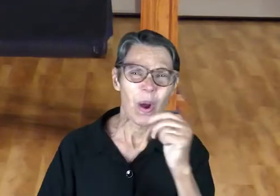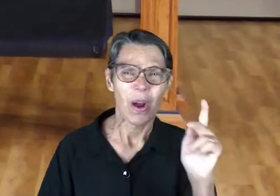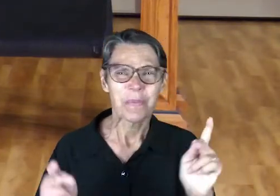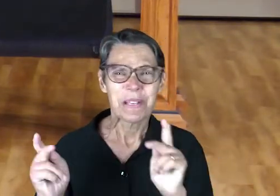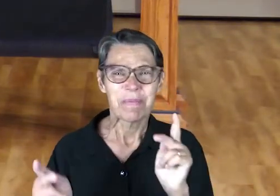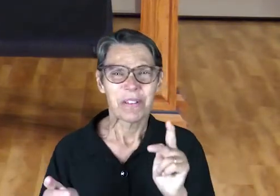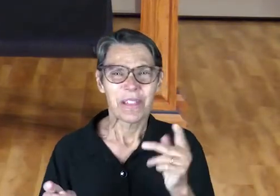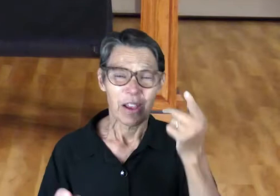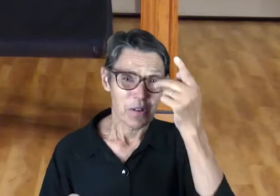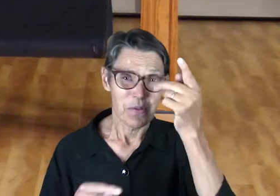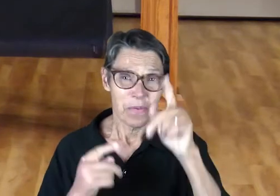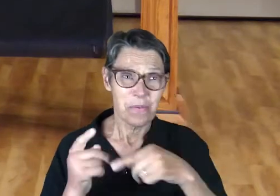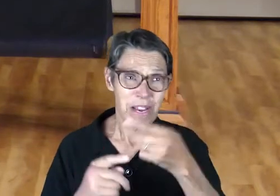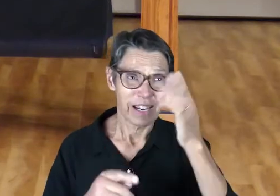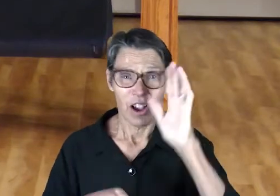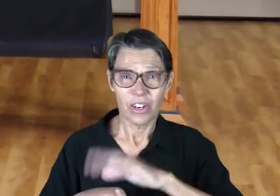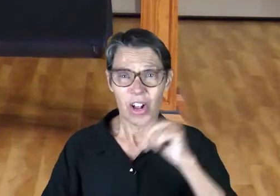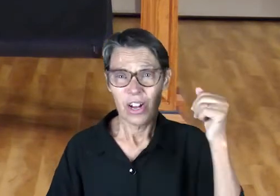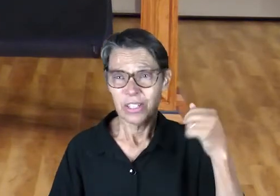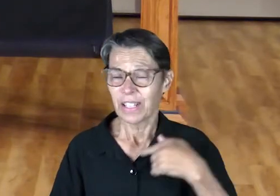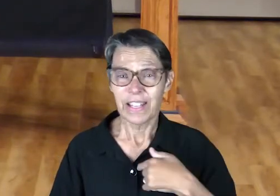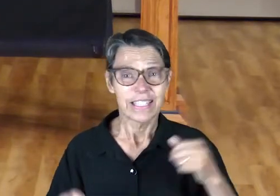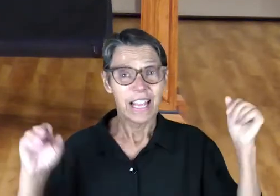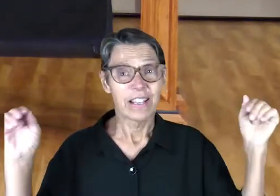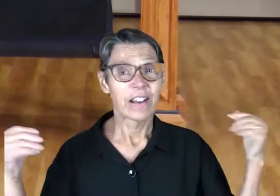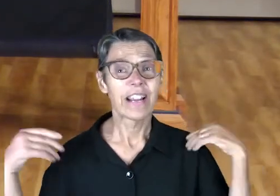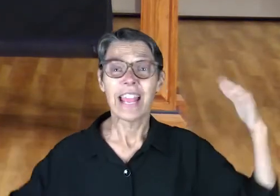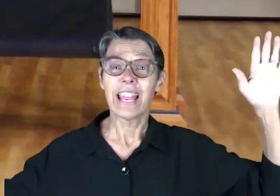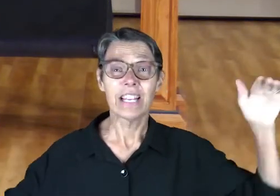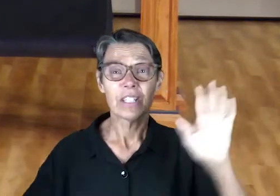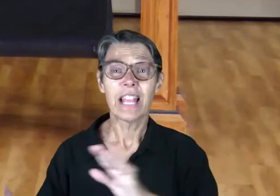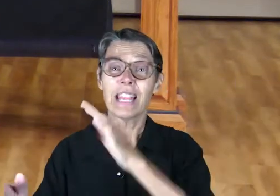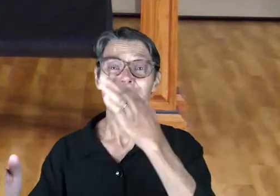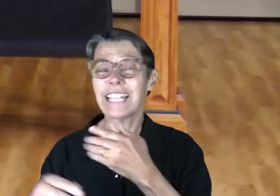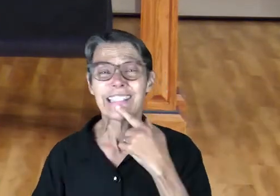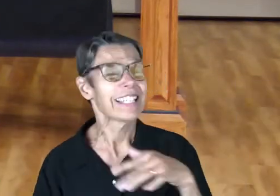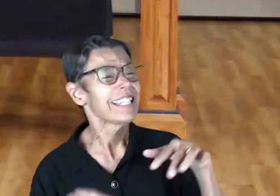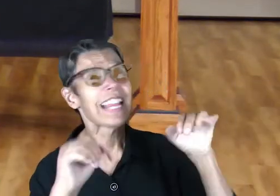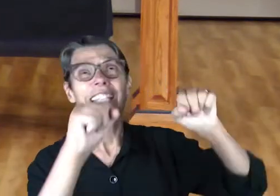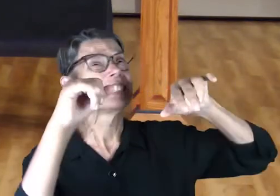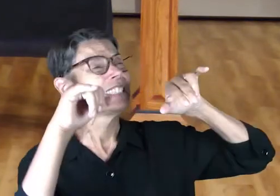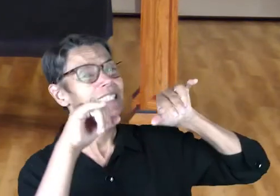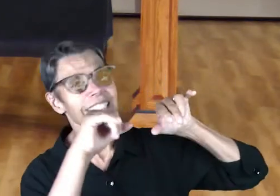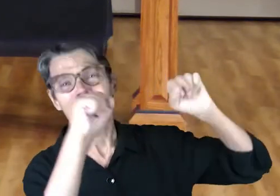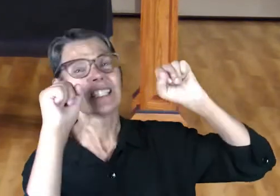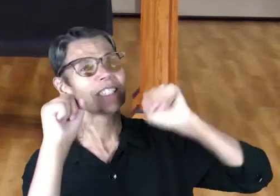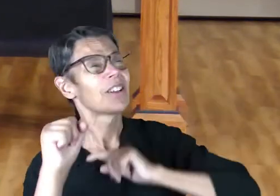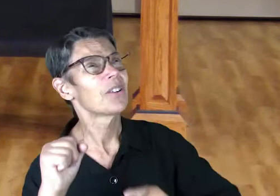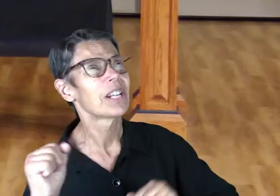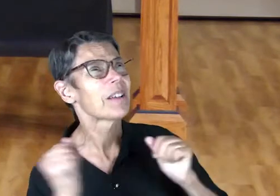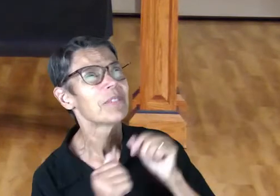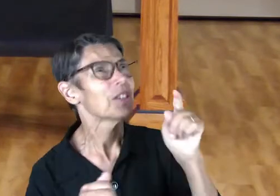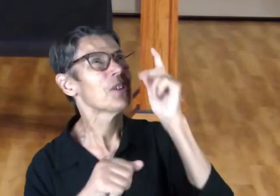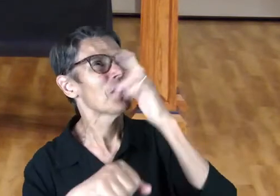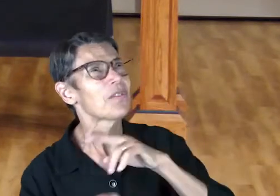of the faith, probably when God called them, it's like, whoa, there's a choir of angels. And they just said, yes, Lord, I'm